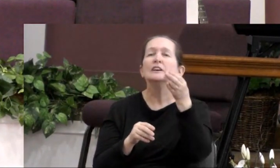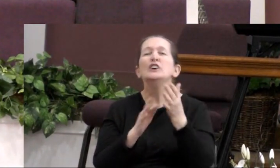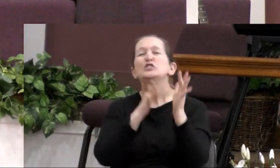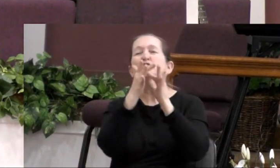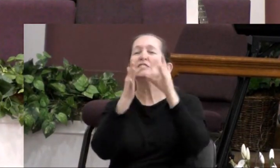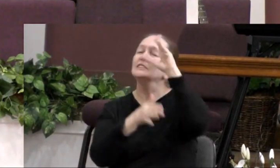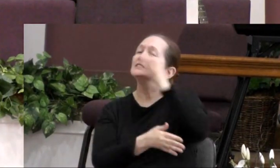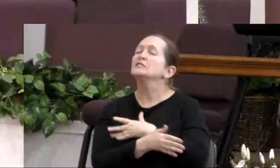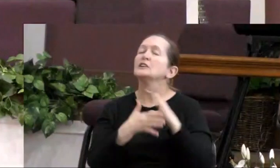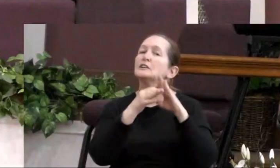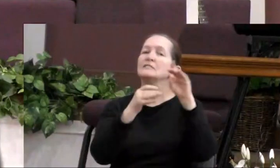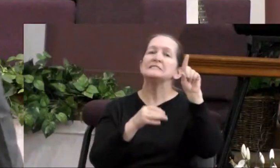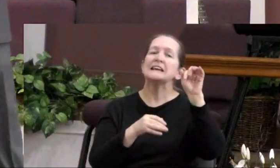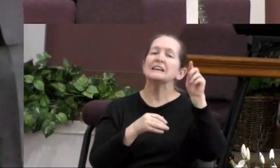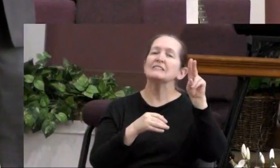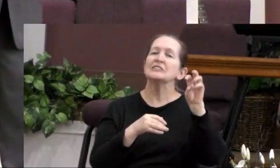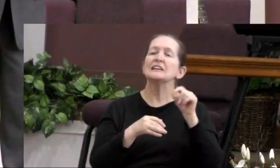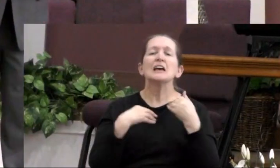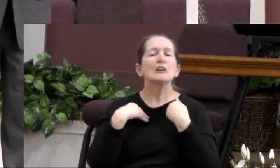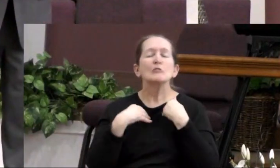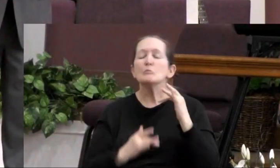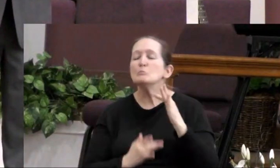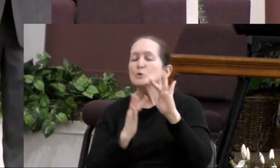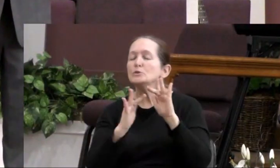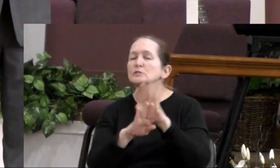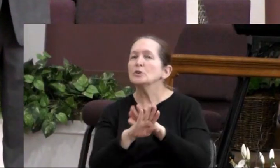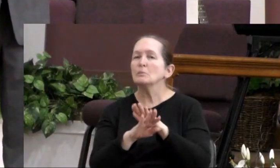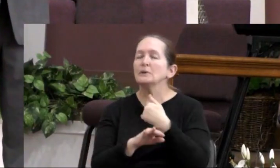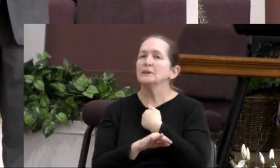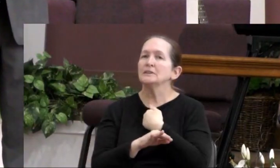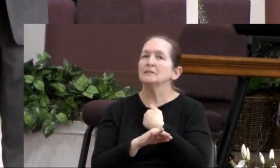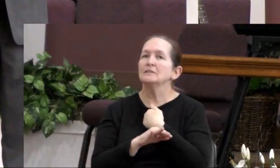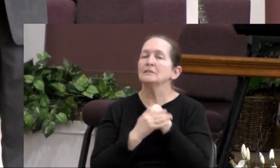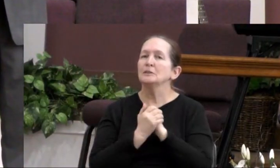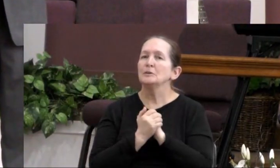"Jesus, Son of David, have mercy on me."